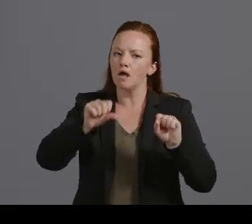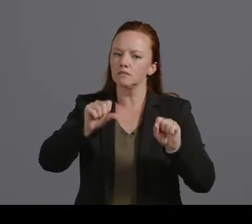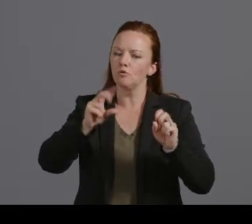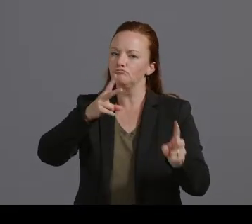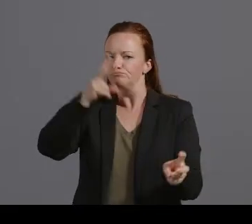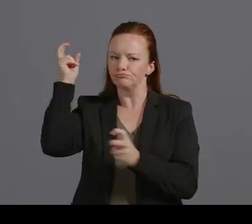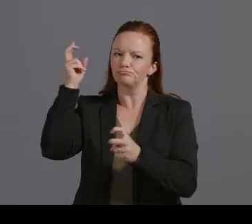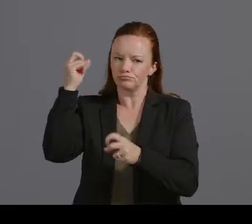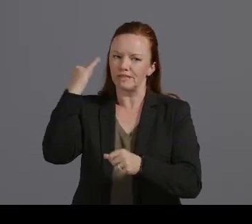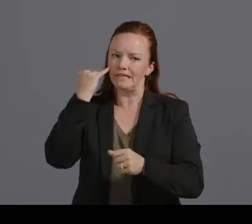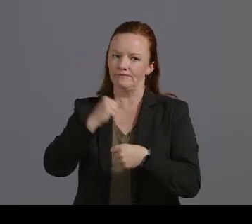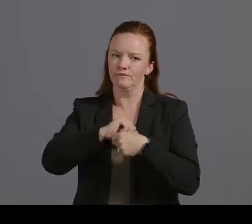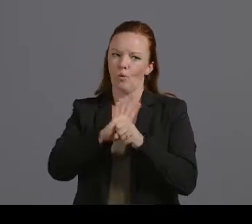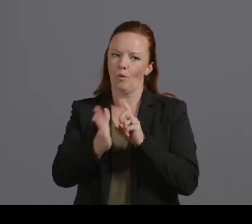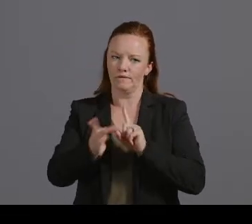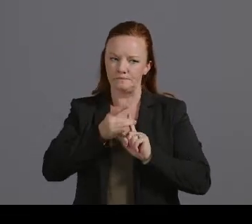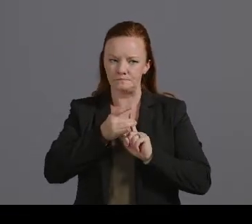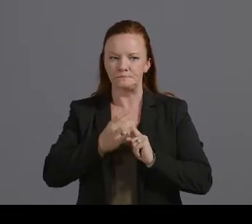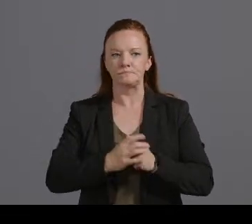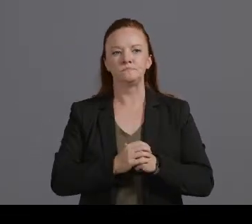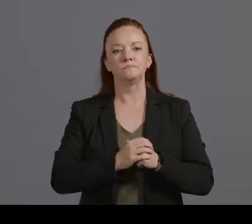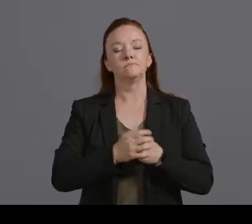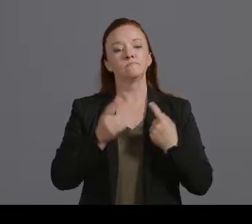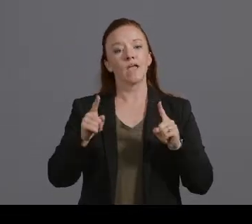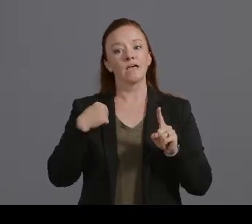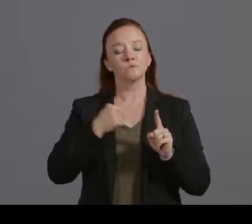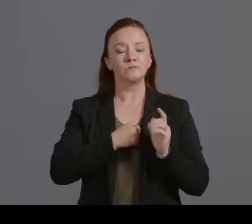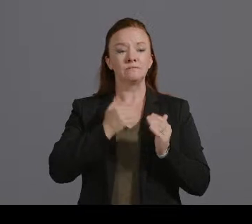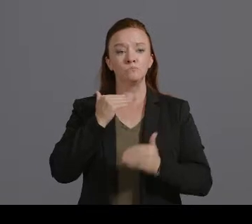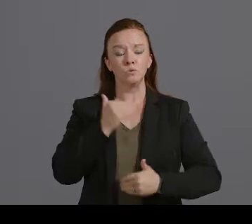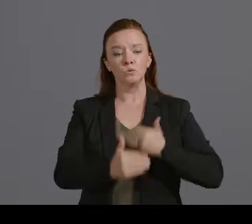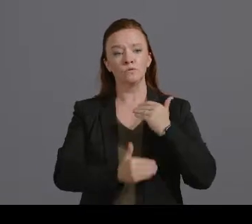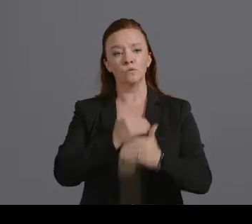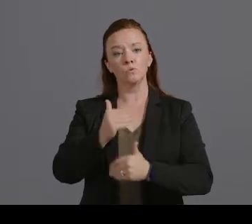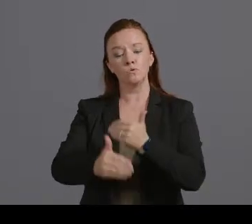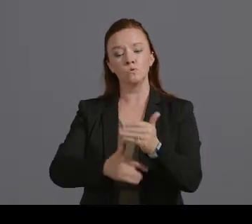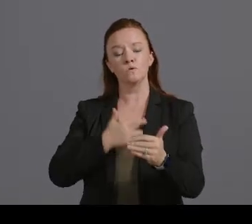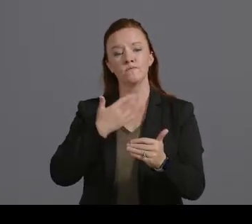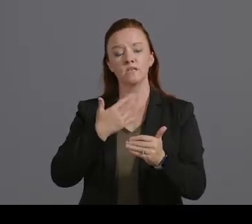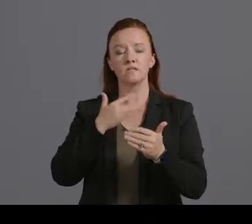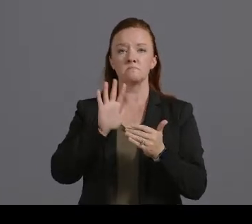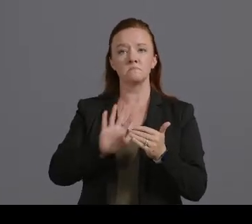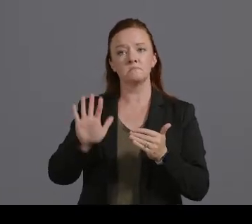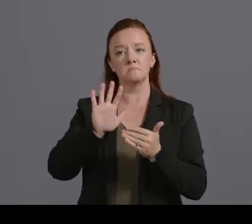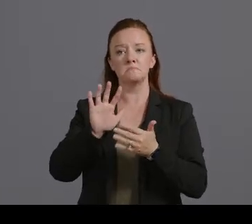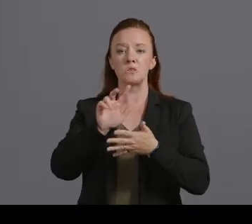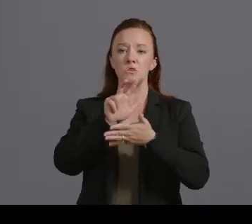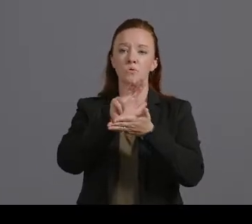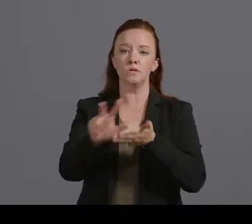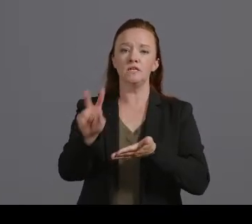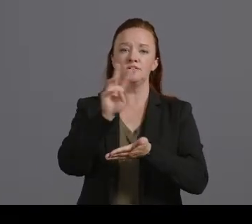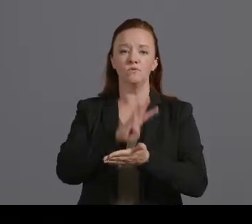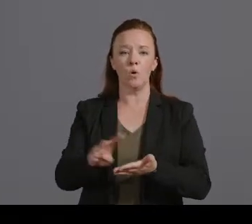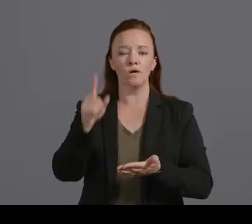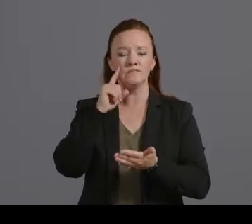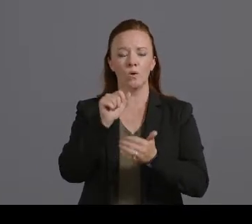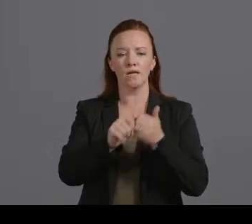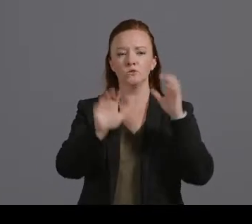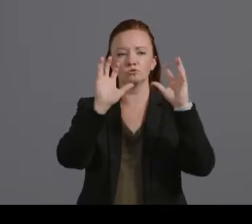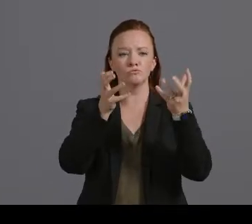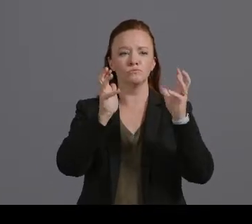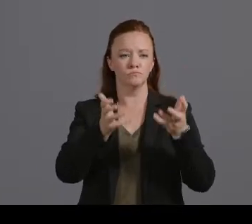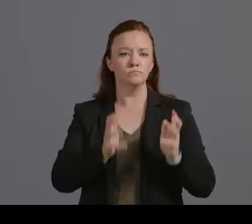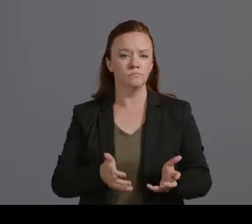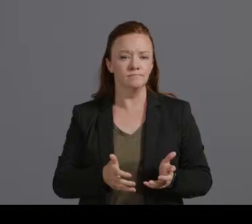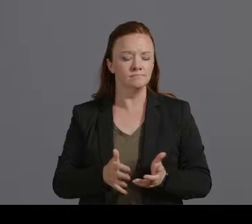as we move through, we anticipate it's about 3 to 4 weeks to get through those priority groups, especially as we're getting additional vaccine here